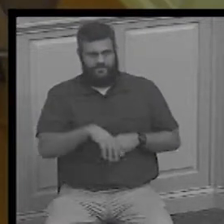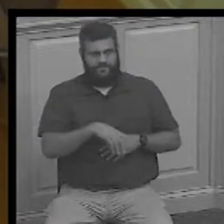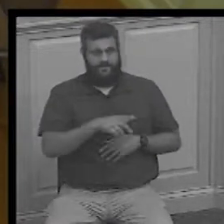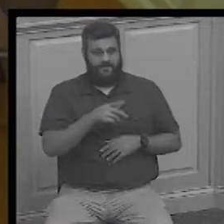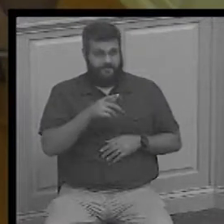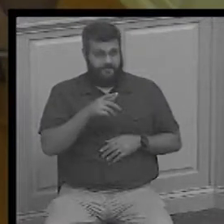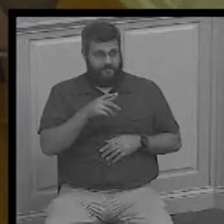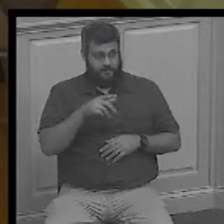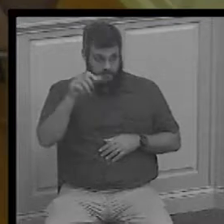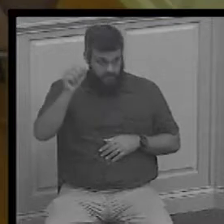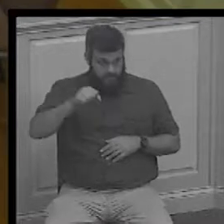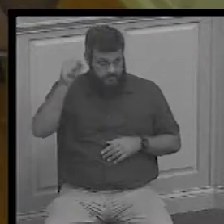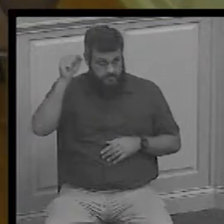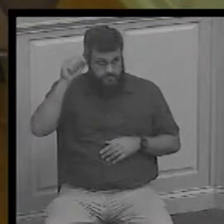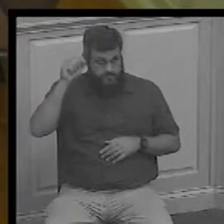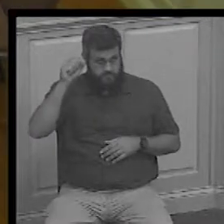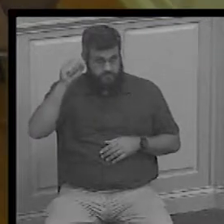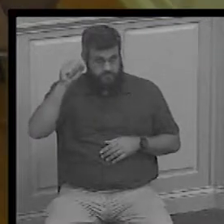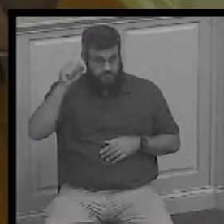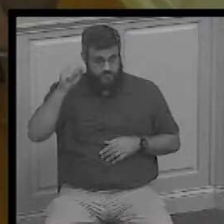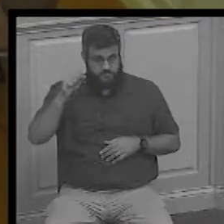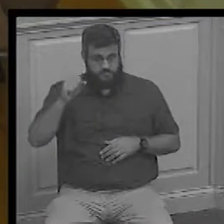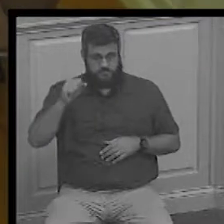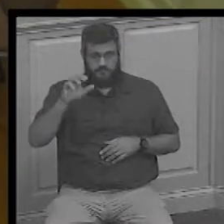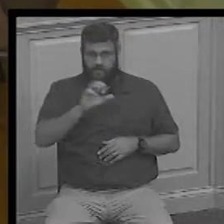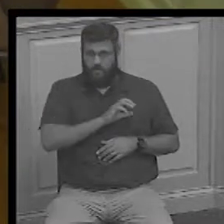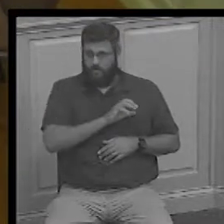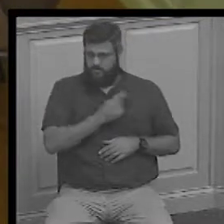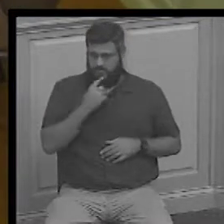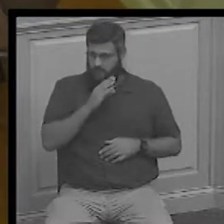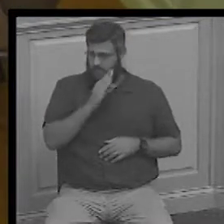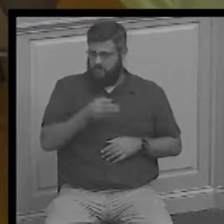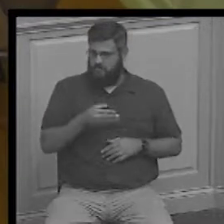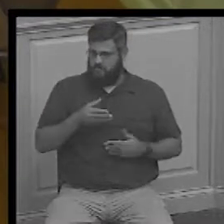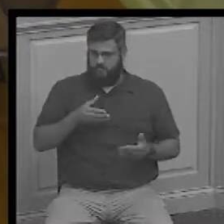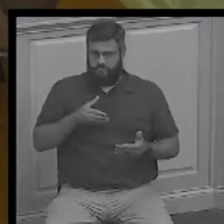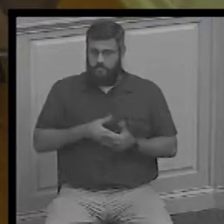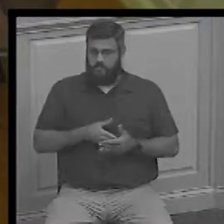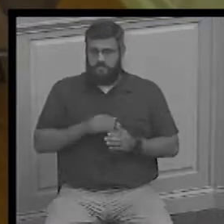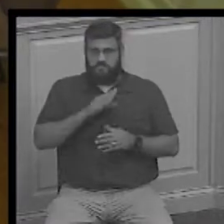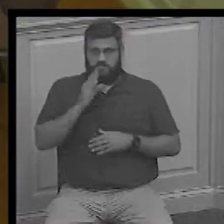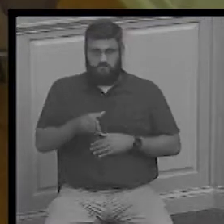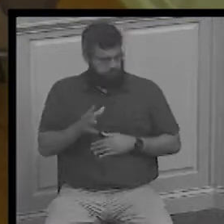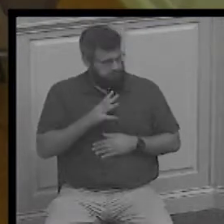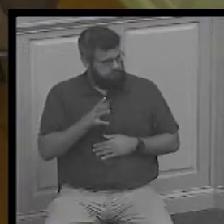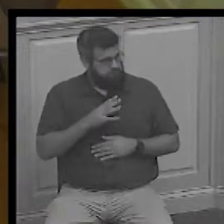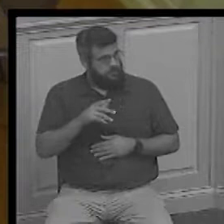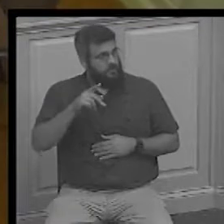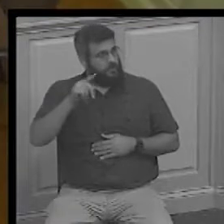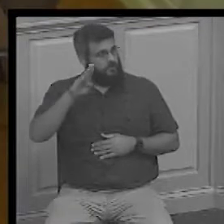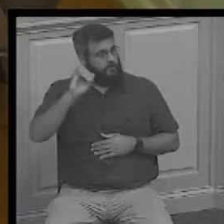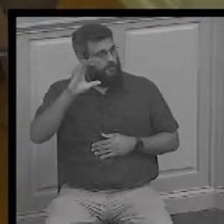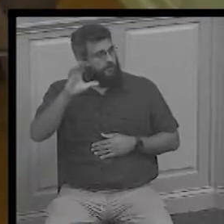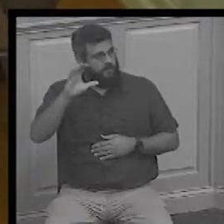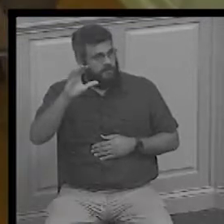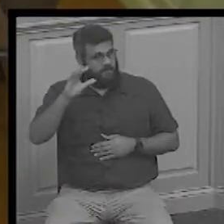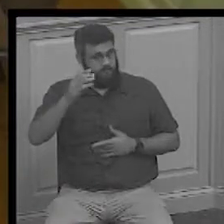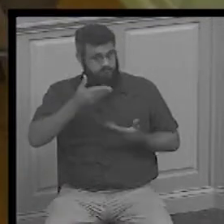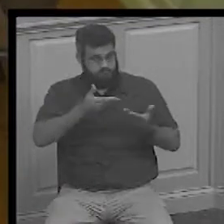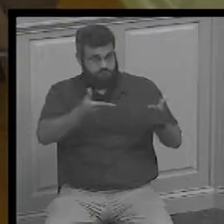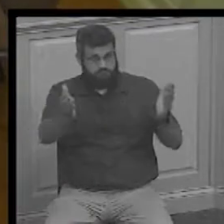I'm I like think you. that's a yes. I'm never opposed. Yeah, we can do that. All right. Is anyone from the public desiring